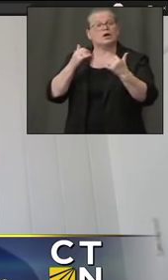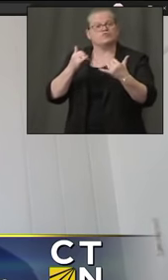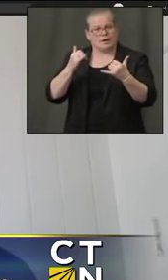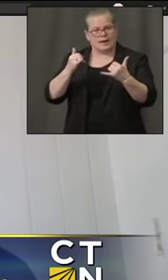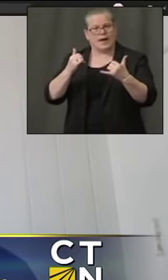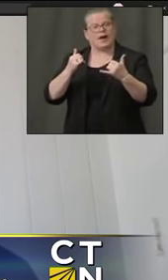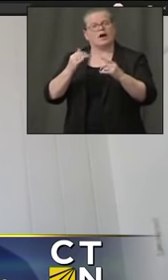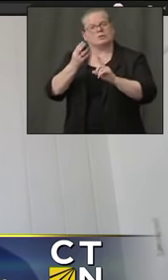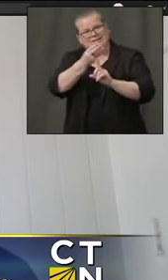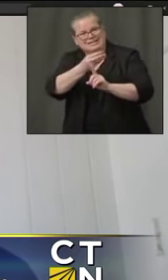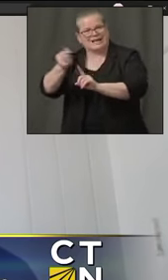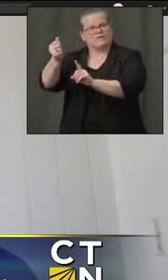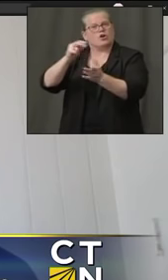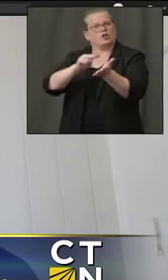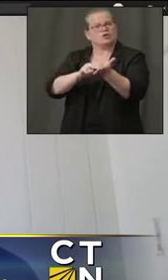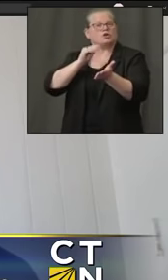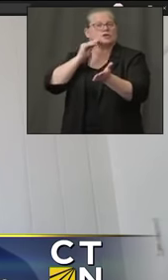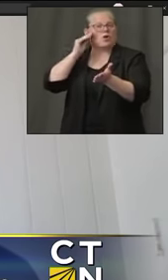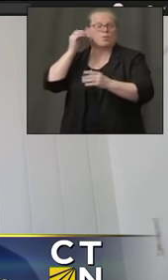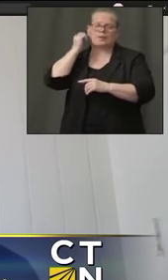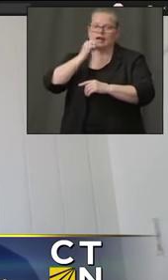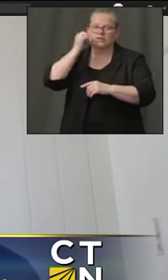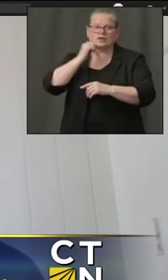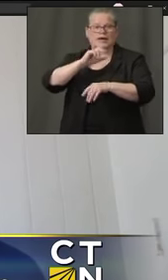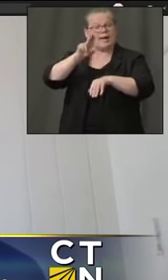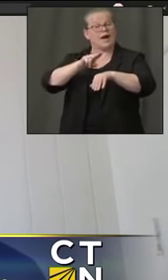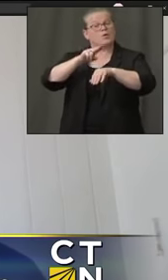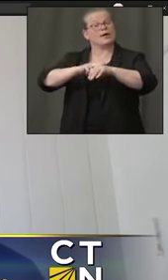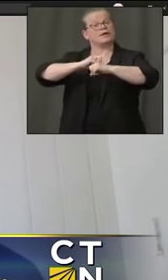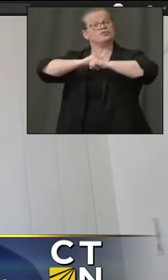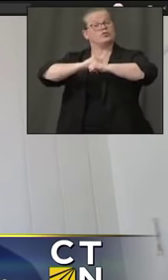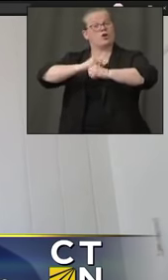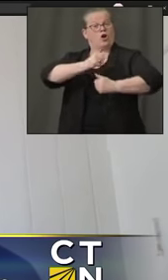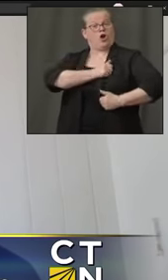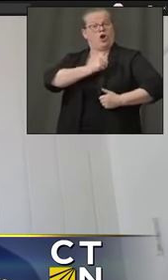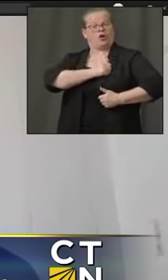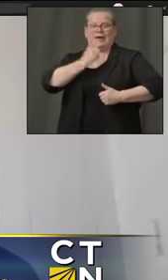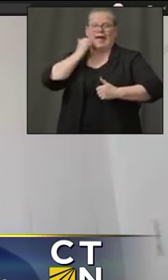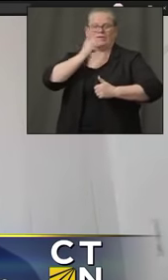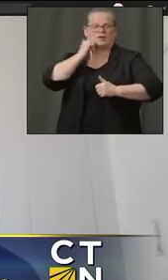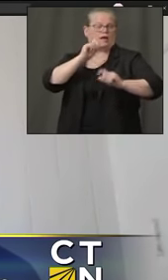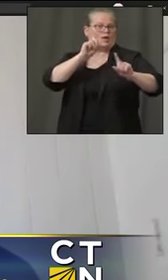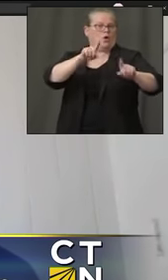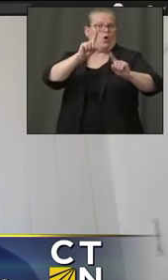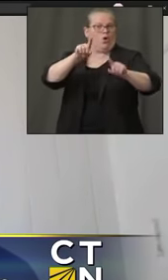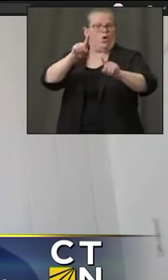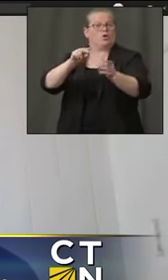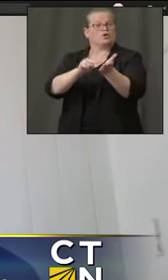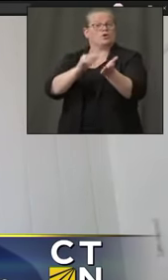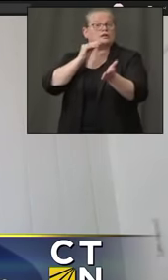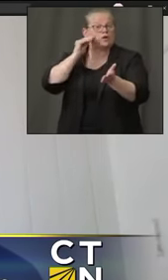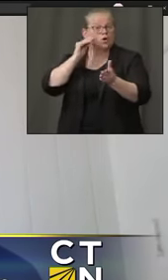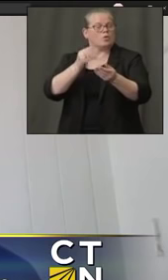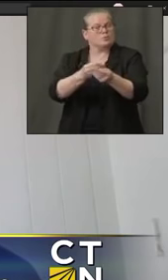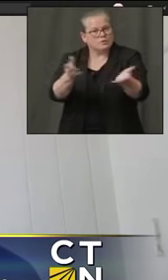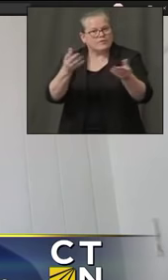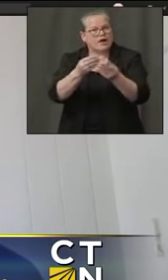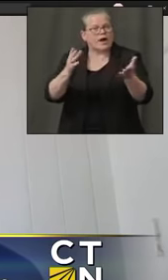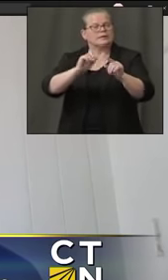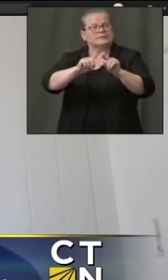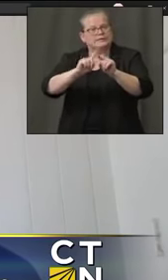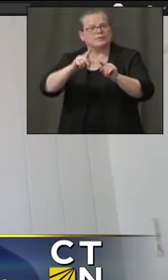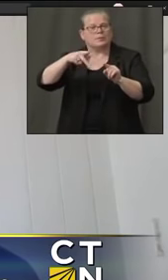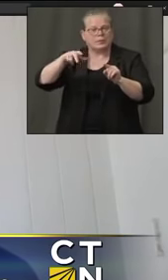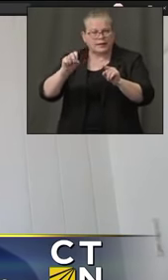nursing homes. Every day, our National Guard is delivering supplies out to nursing homes to make available for both their patients and their staff to be